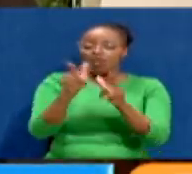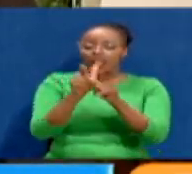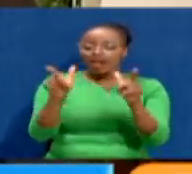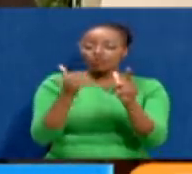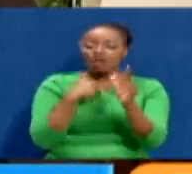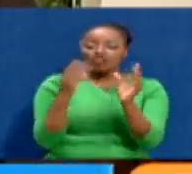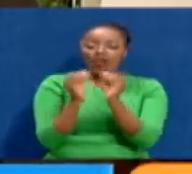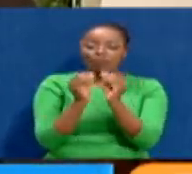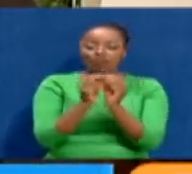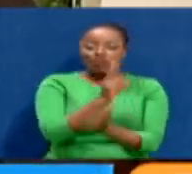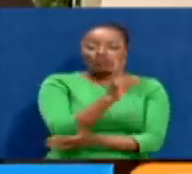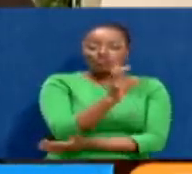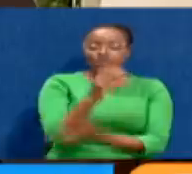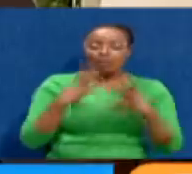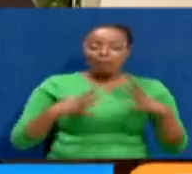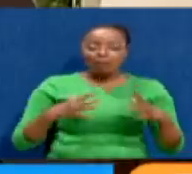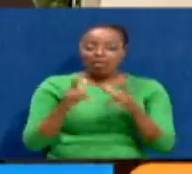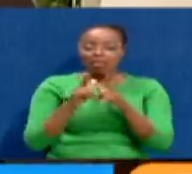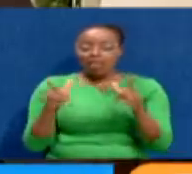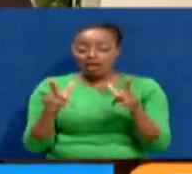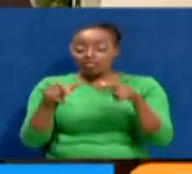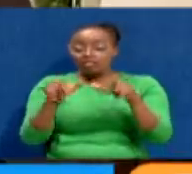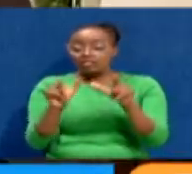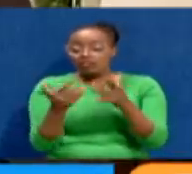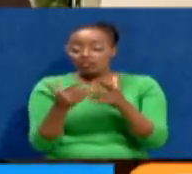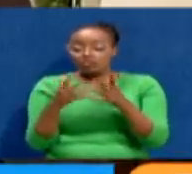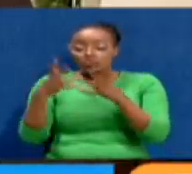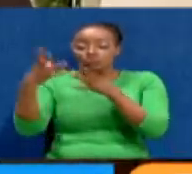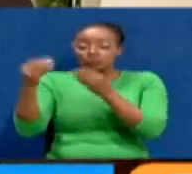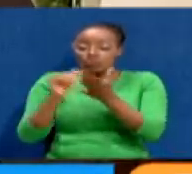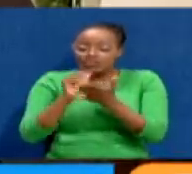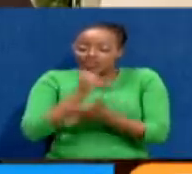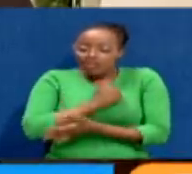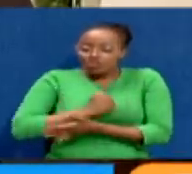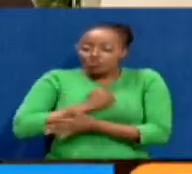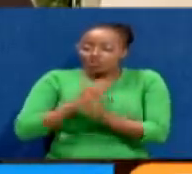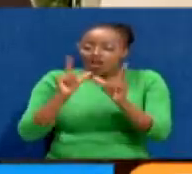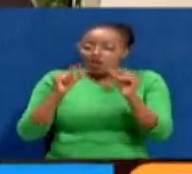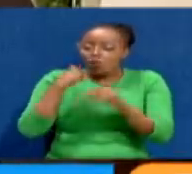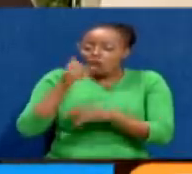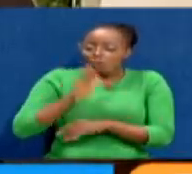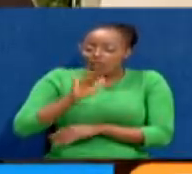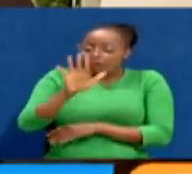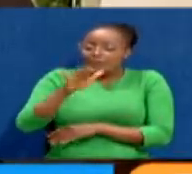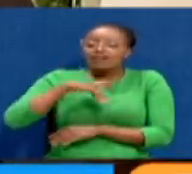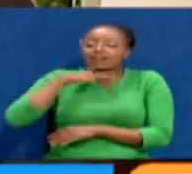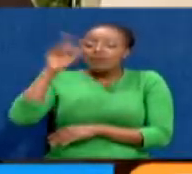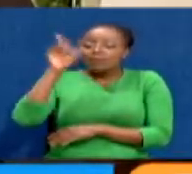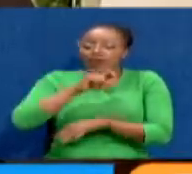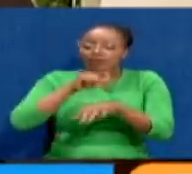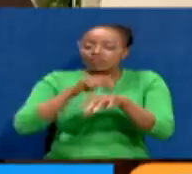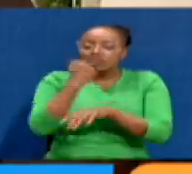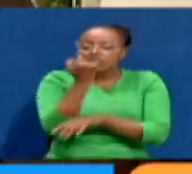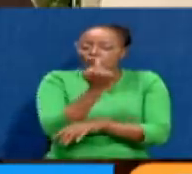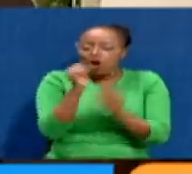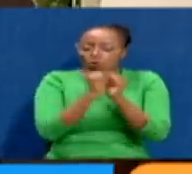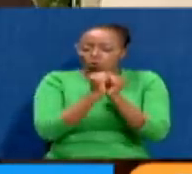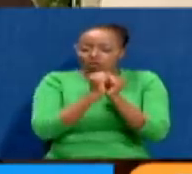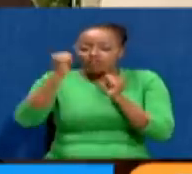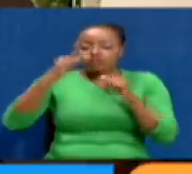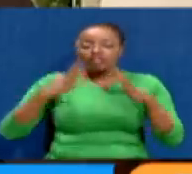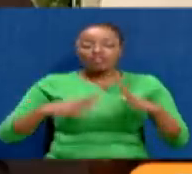a meeting of 20 people. They would not even be allowed to console with a colleague who had lost their mother when there were only